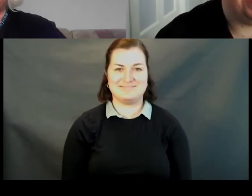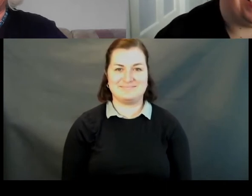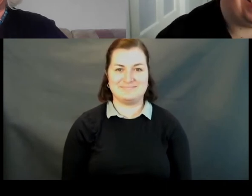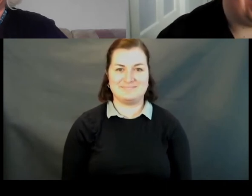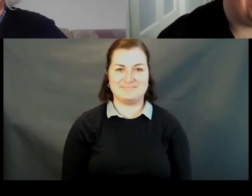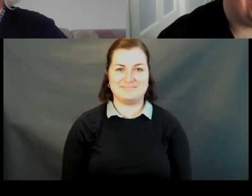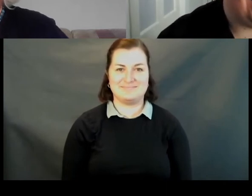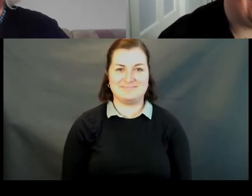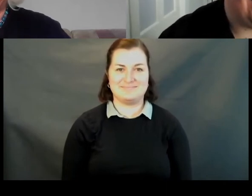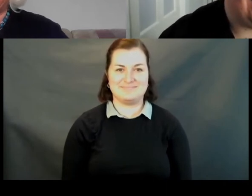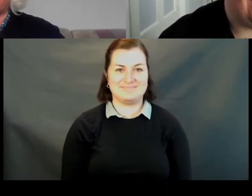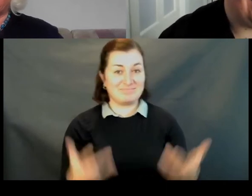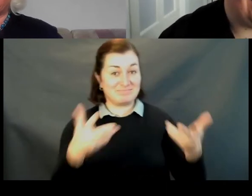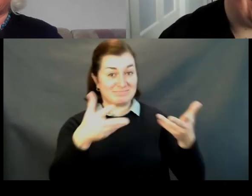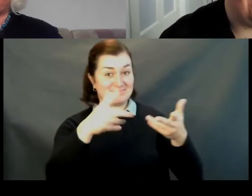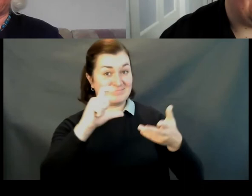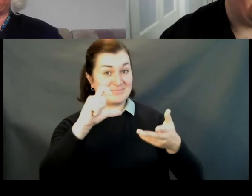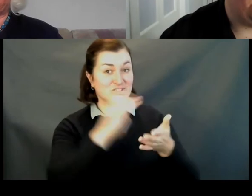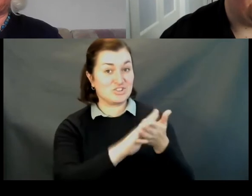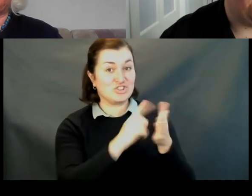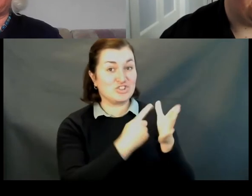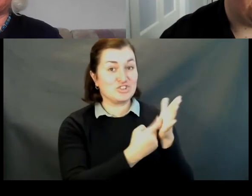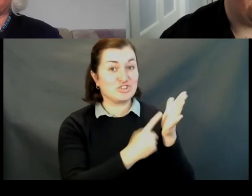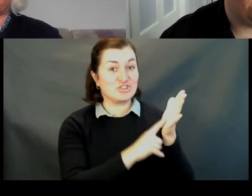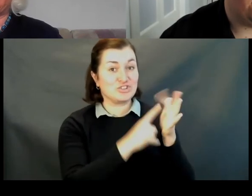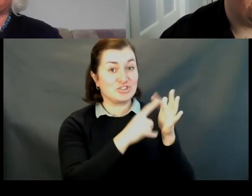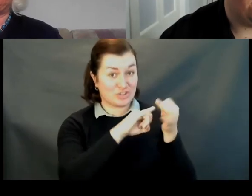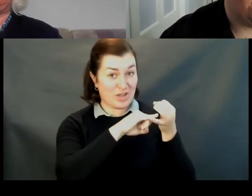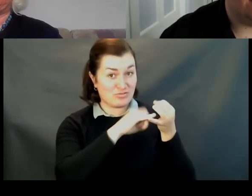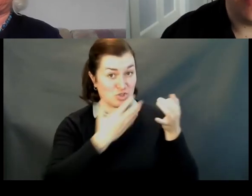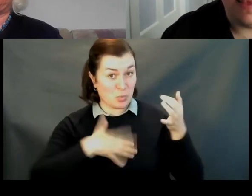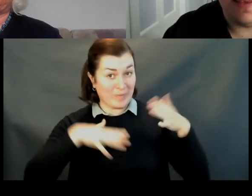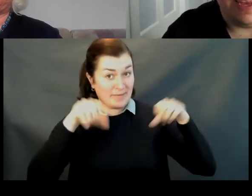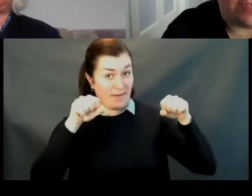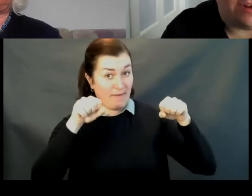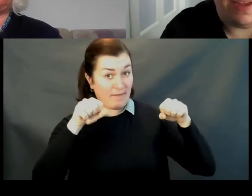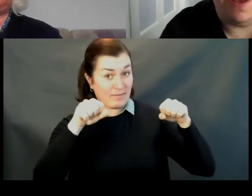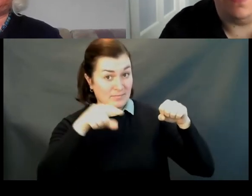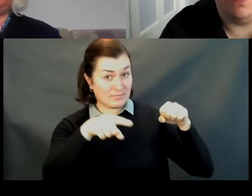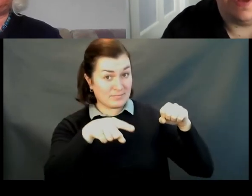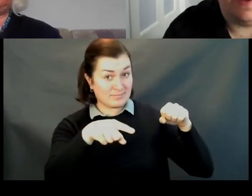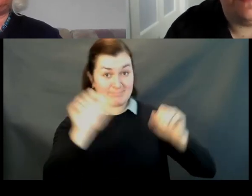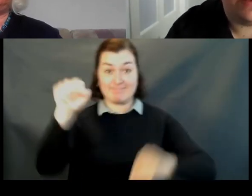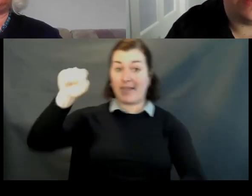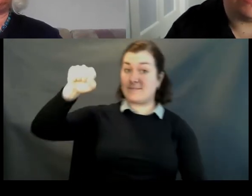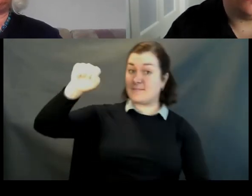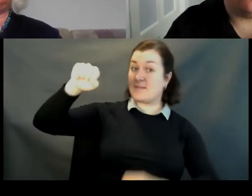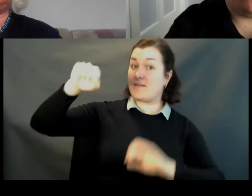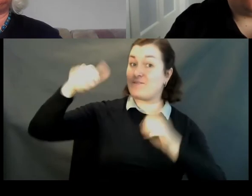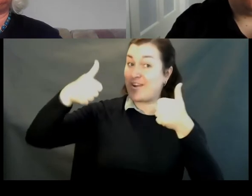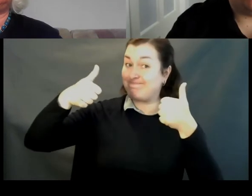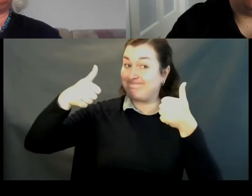hello. I want to kick off this half to talk about the work that you're doing at the Belgrade. Yes, certainly. Yeah.